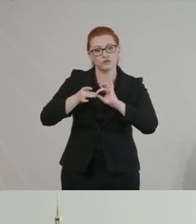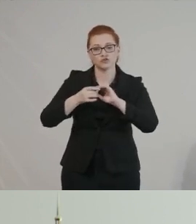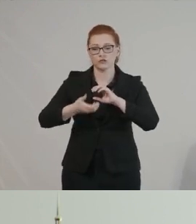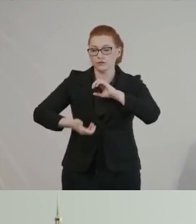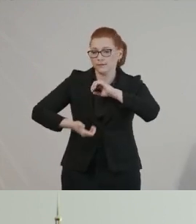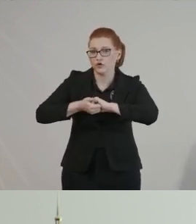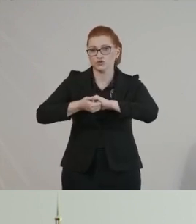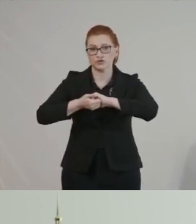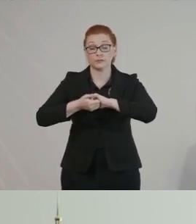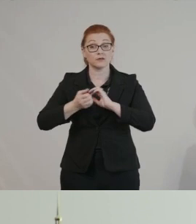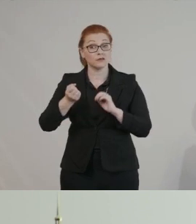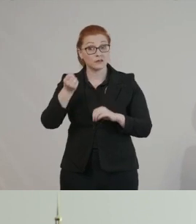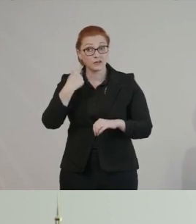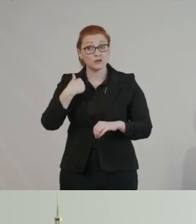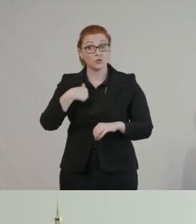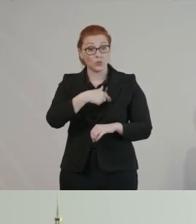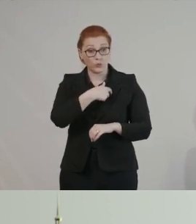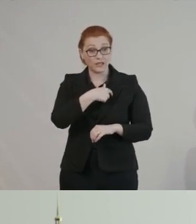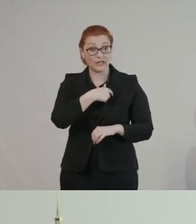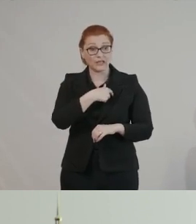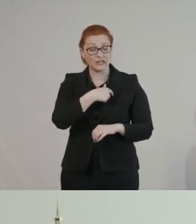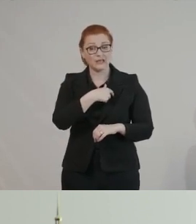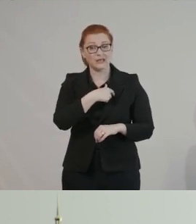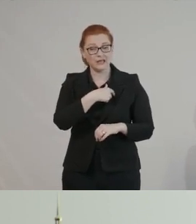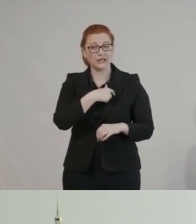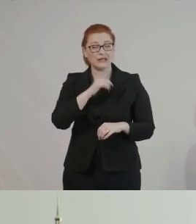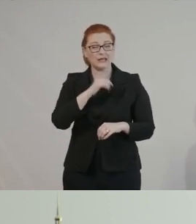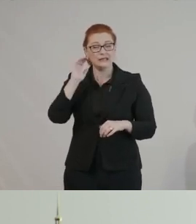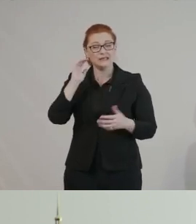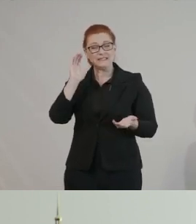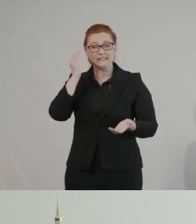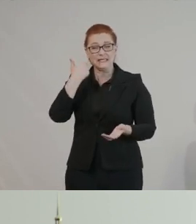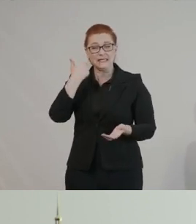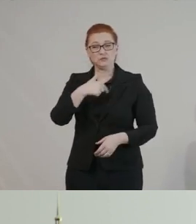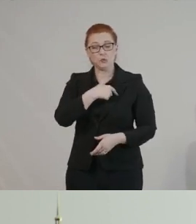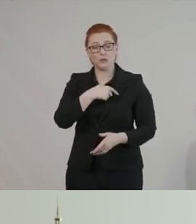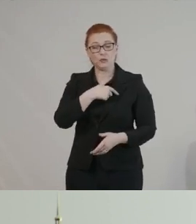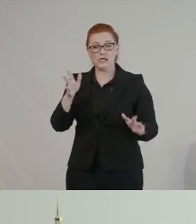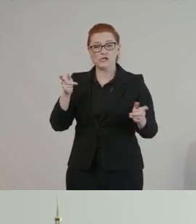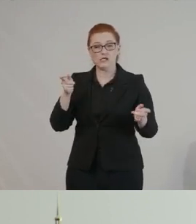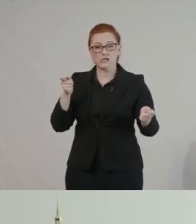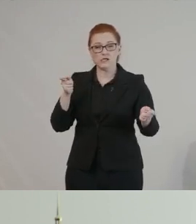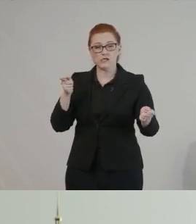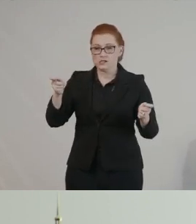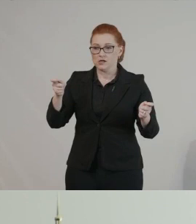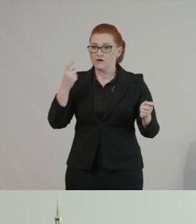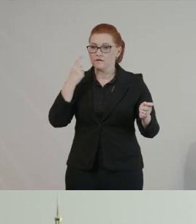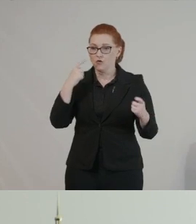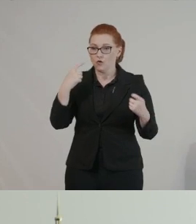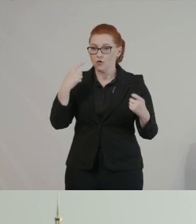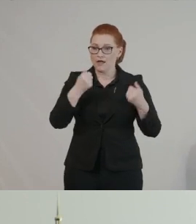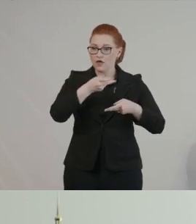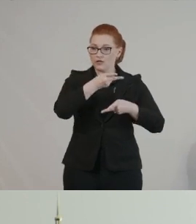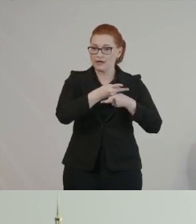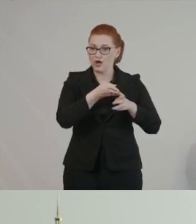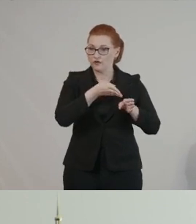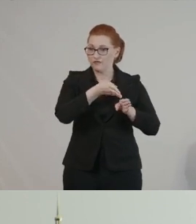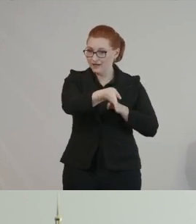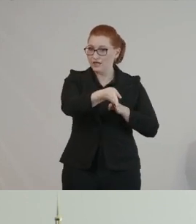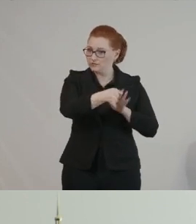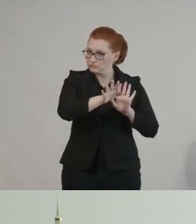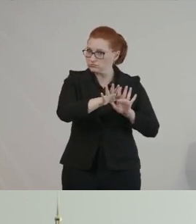we are seeing that we're getting a handle on the healthcare crisis, and we're able to